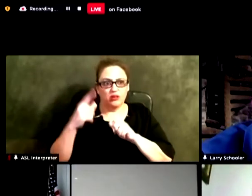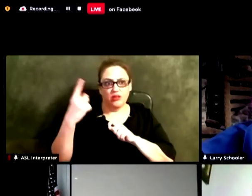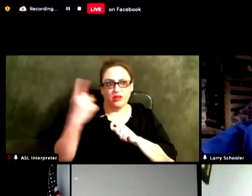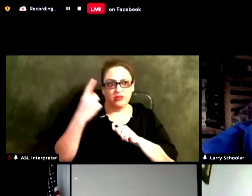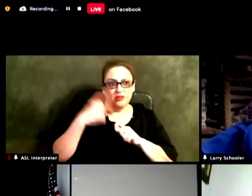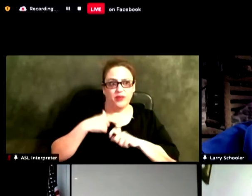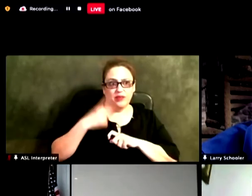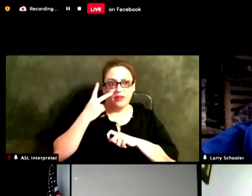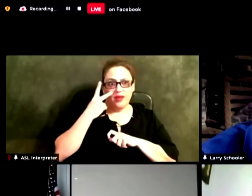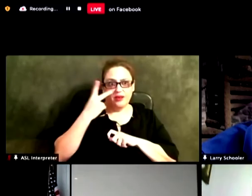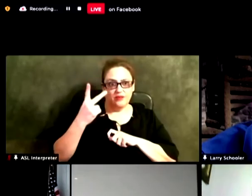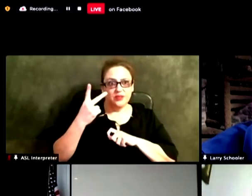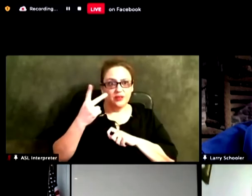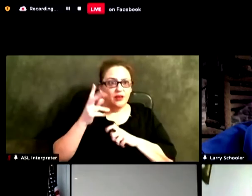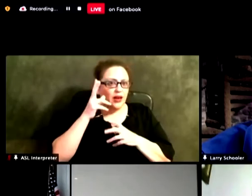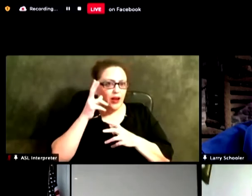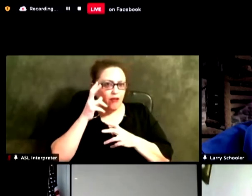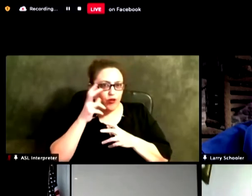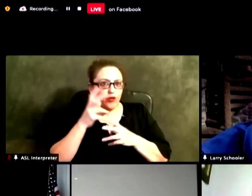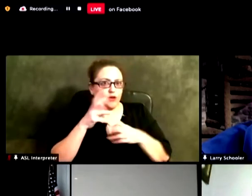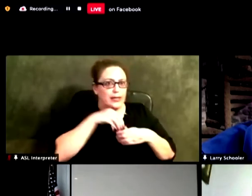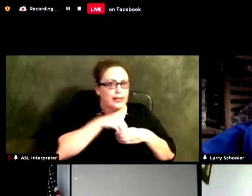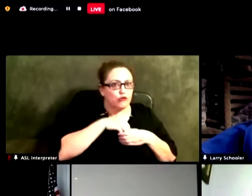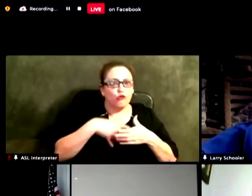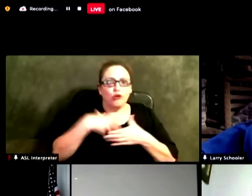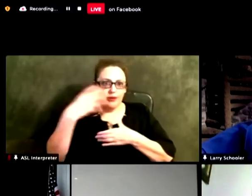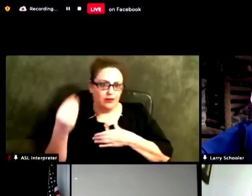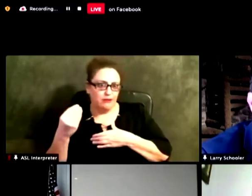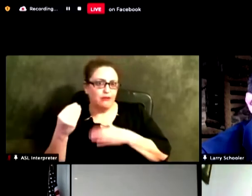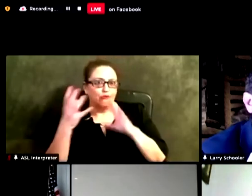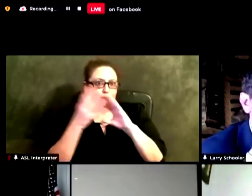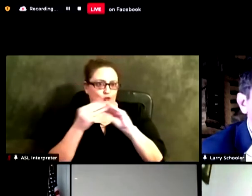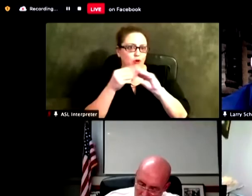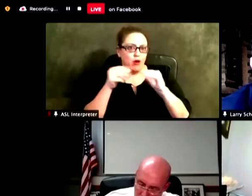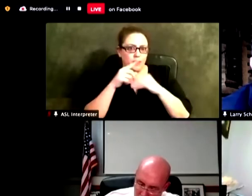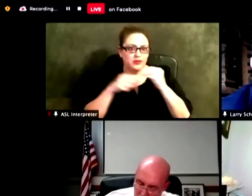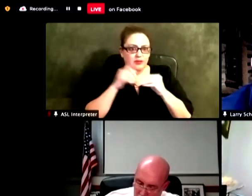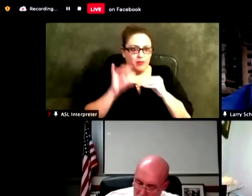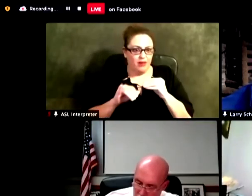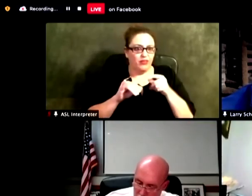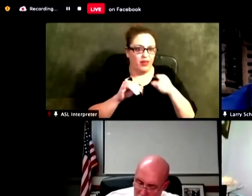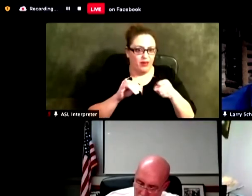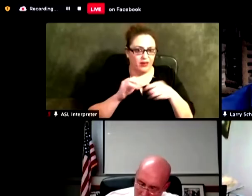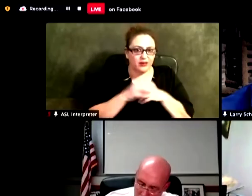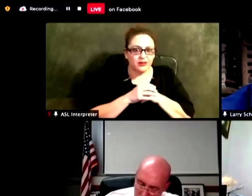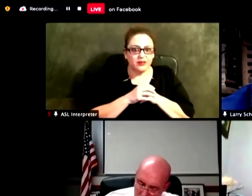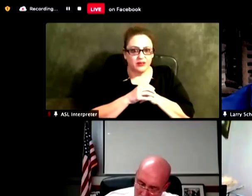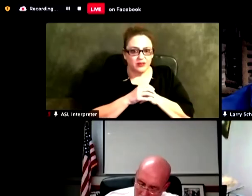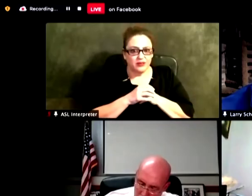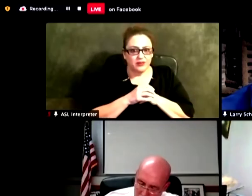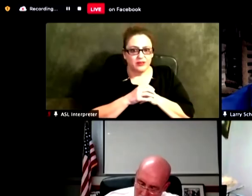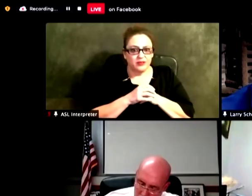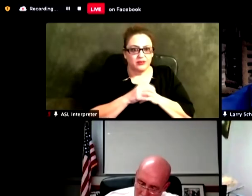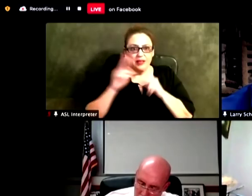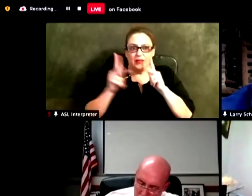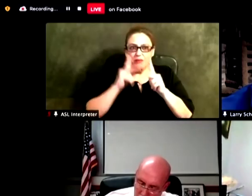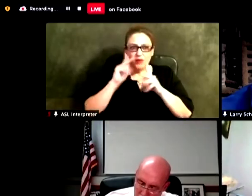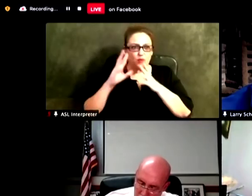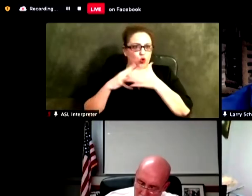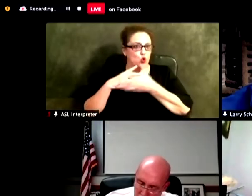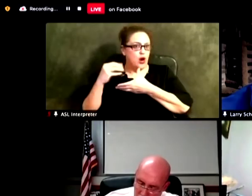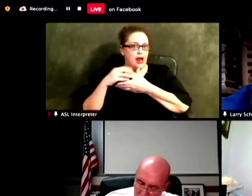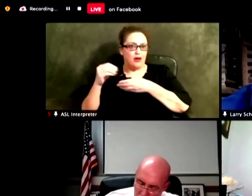expressed internally and externally with the police force. And just as so long as civilians have such a divergent train of thought with how the police interact with the